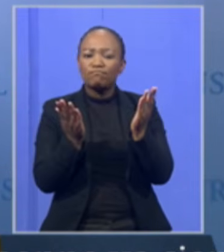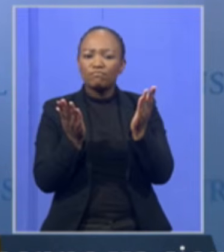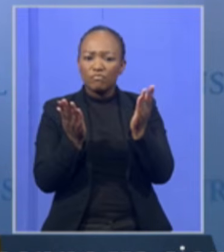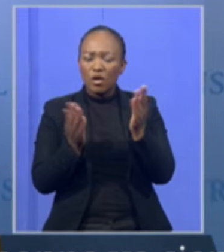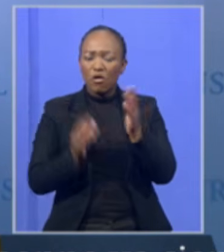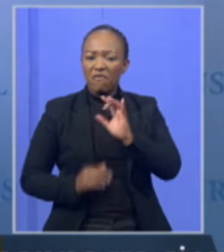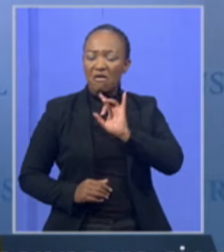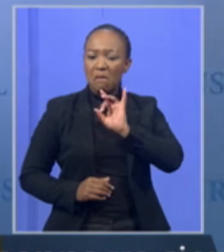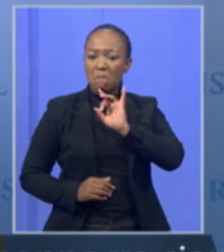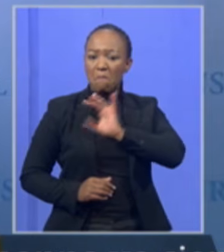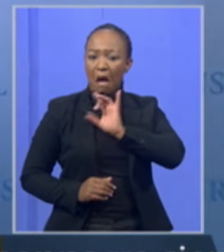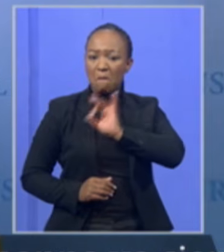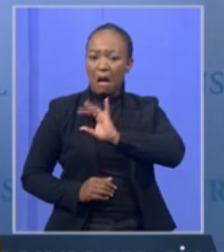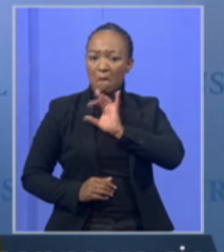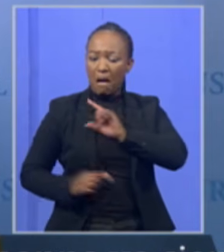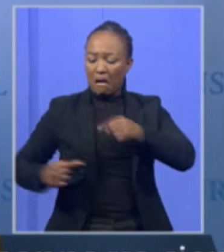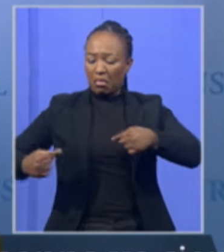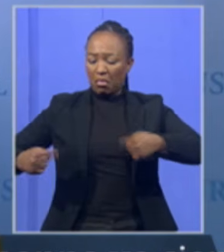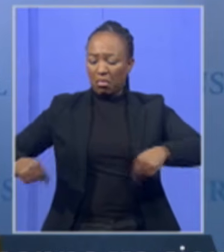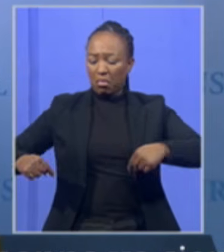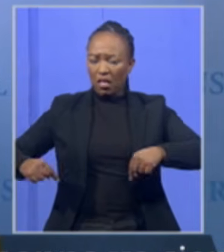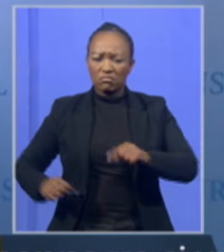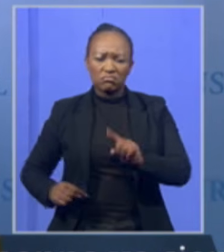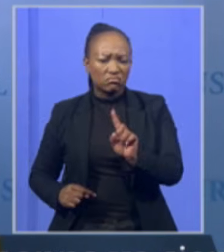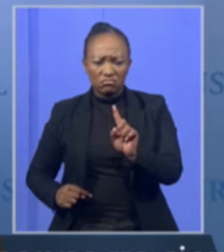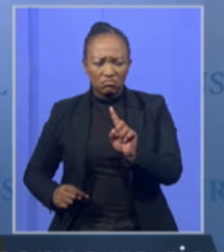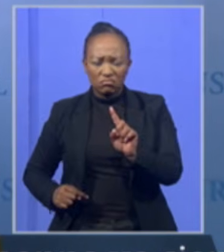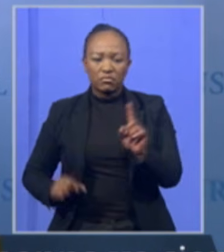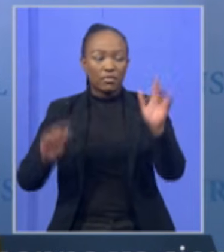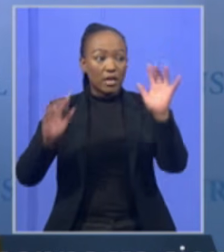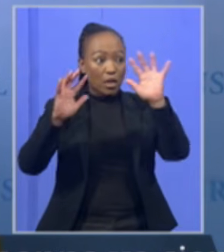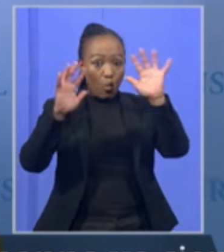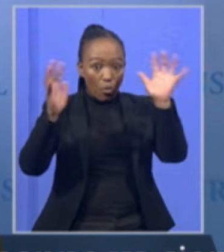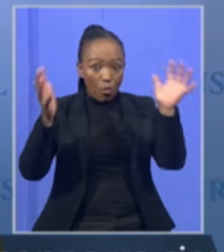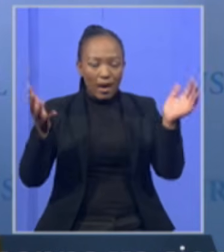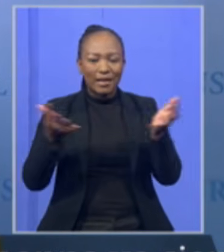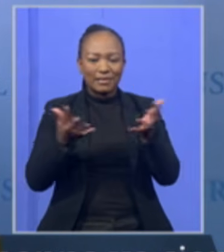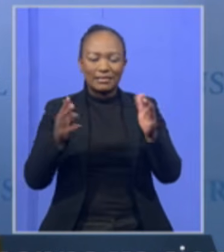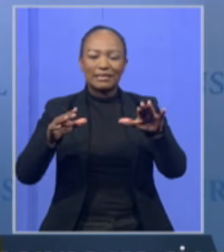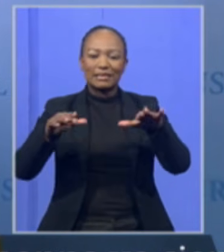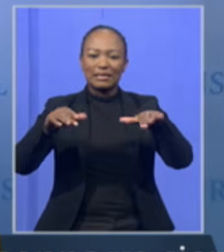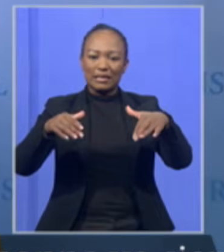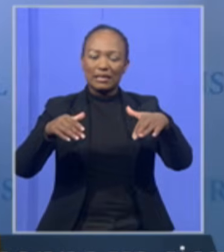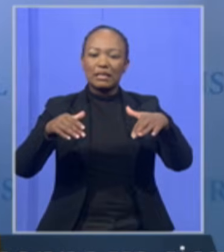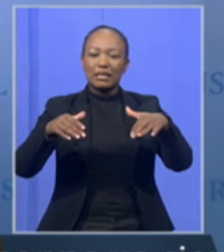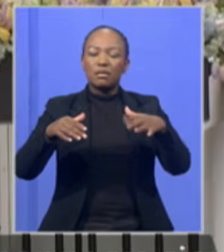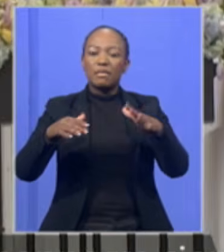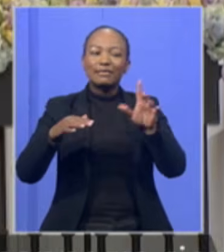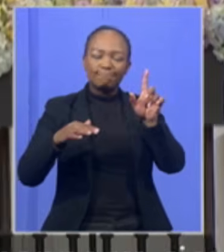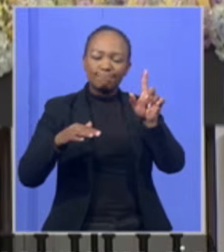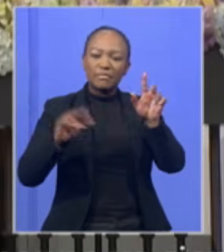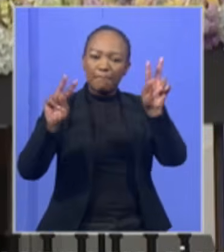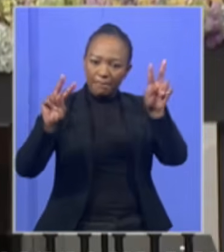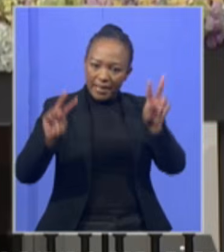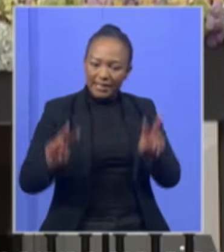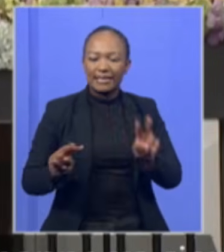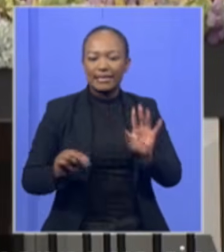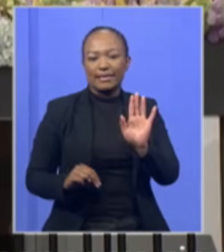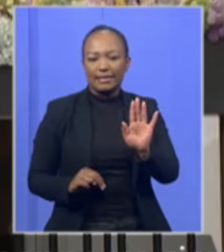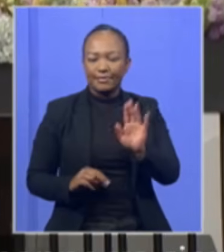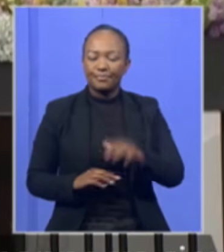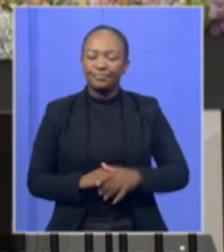fear. Instead, he urged the world to invest in what he referred to as the weapons of peace. Go solofetswe gape